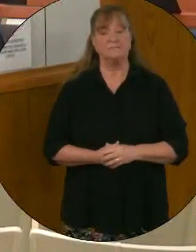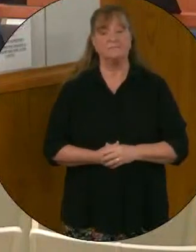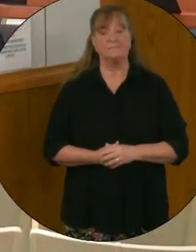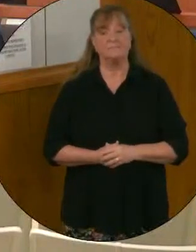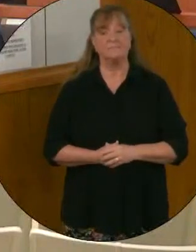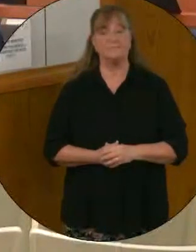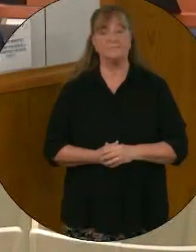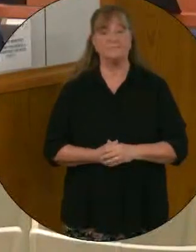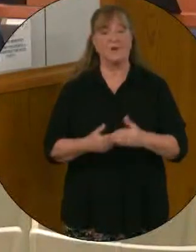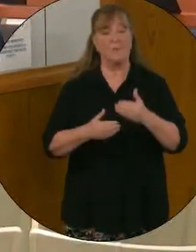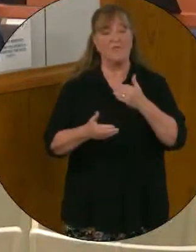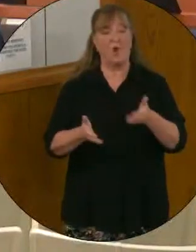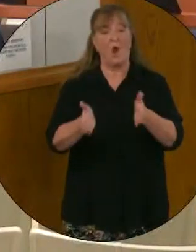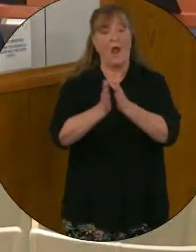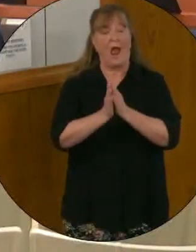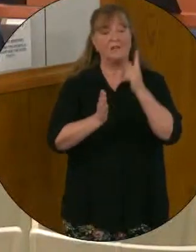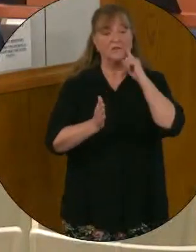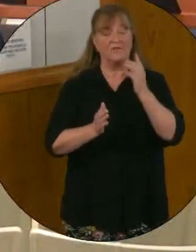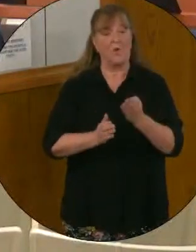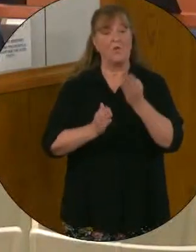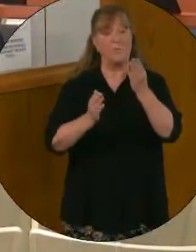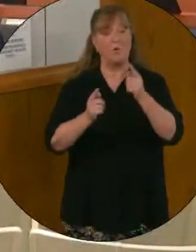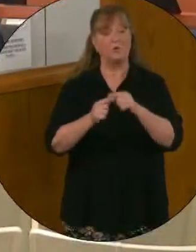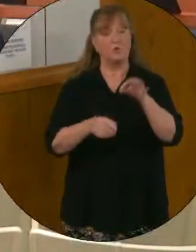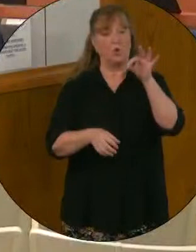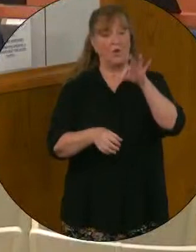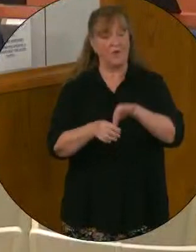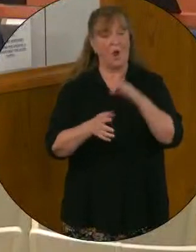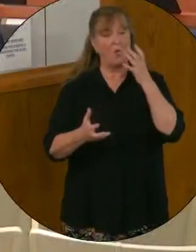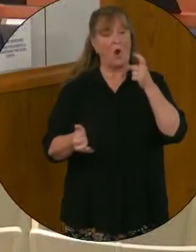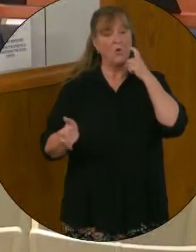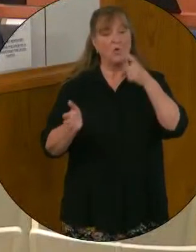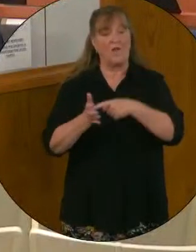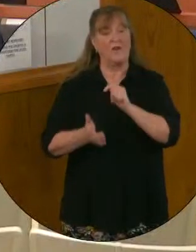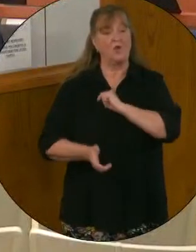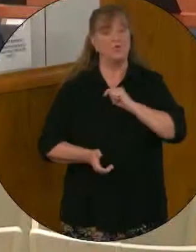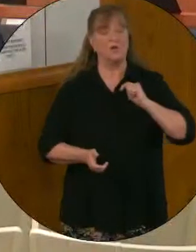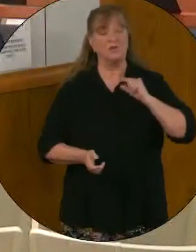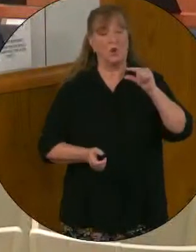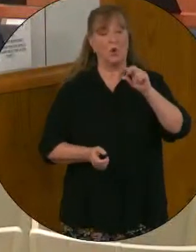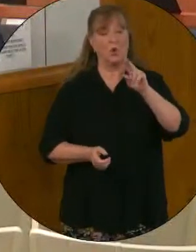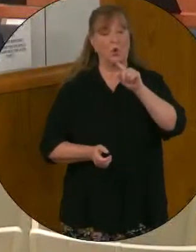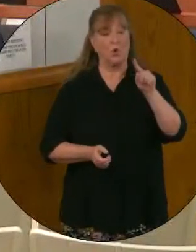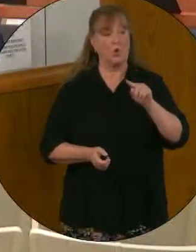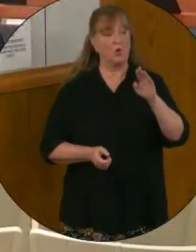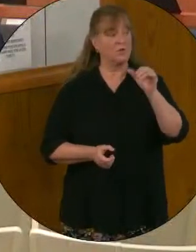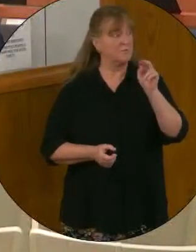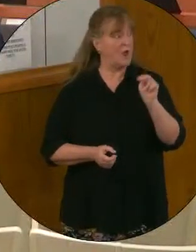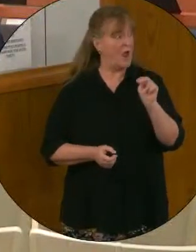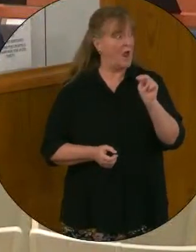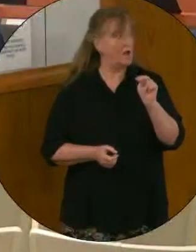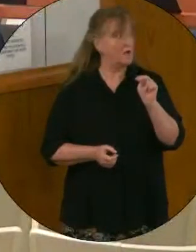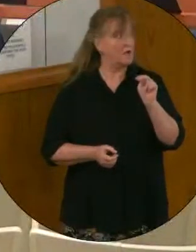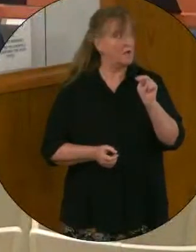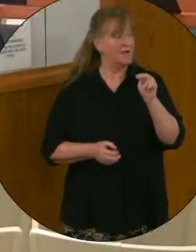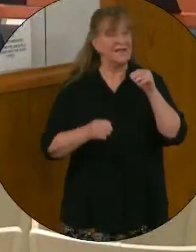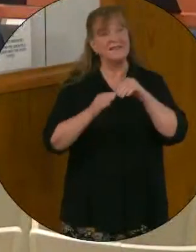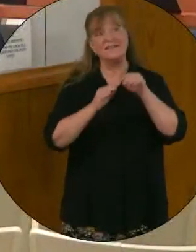Before I ask for a motion to vote, I want to recognize that Trustee Guzman is in the